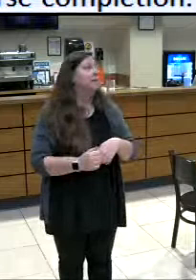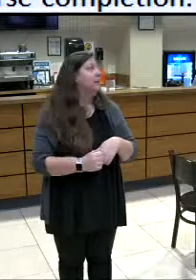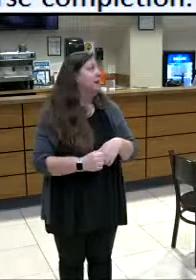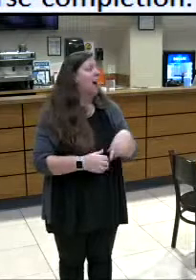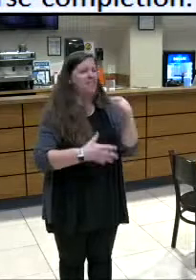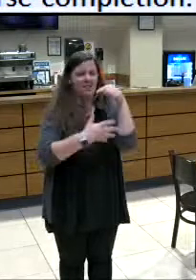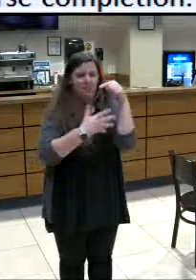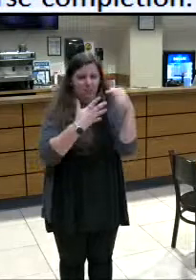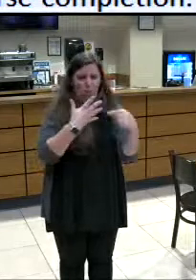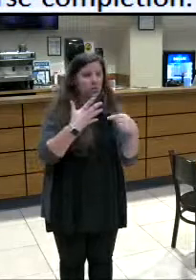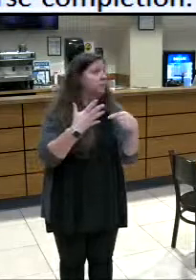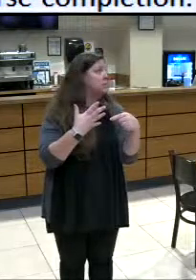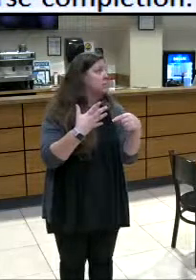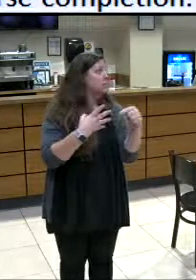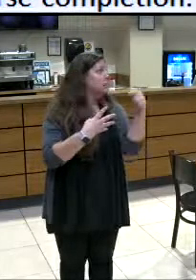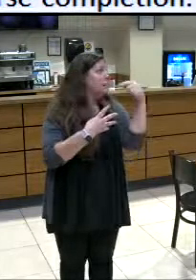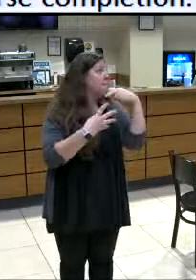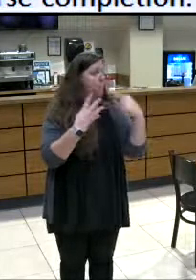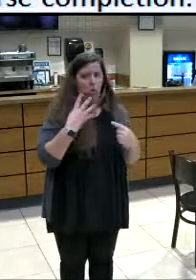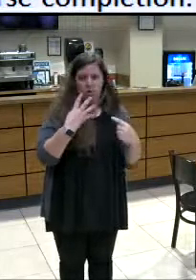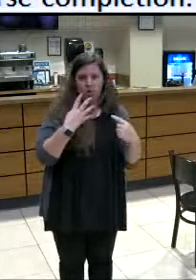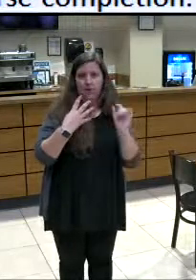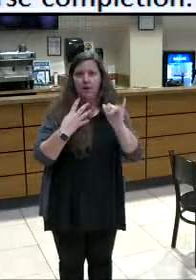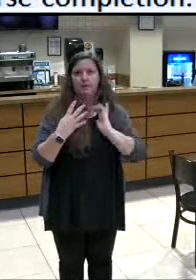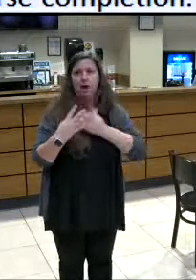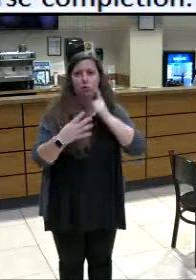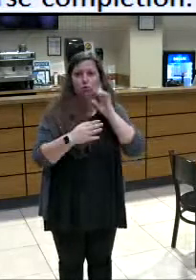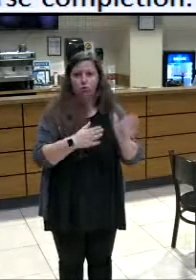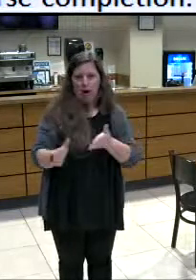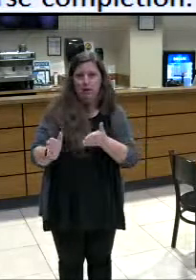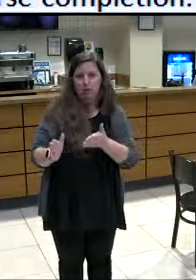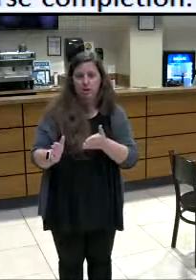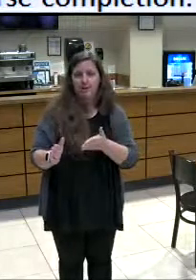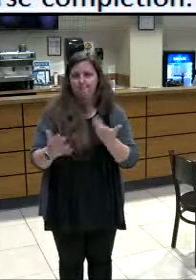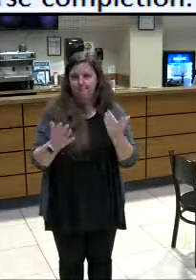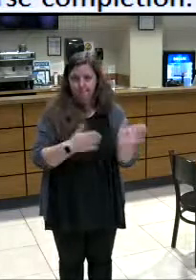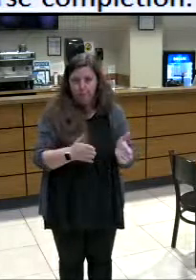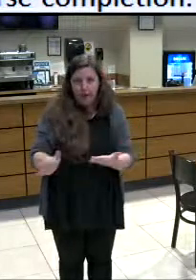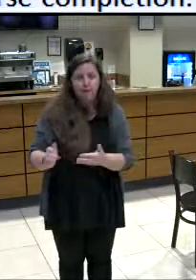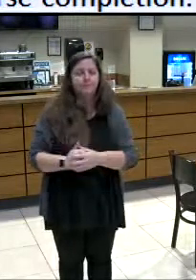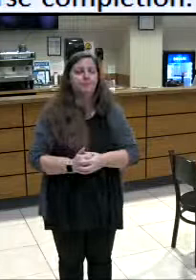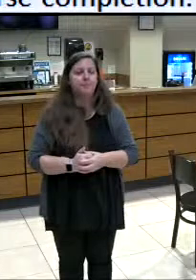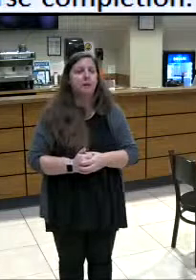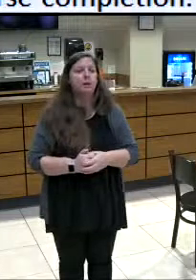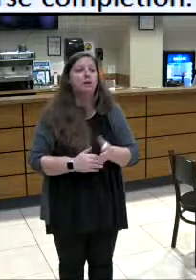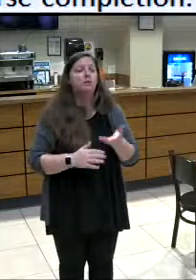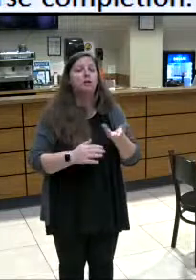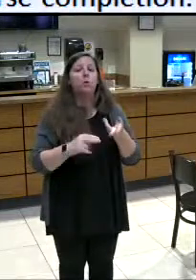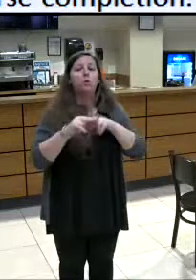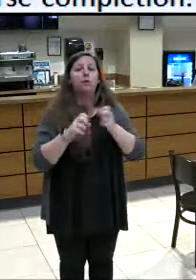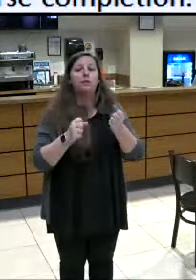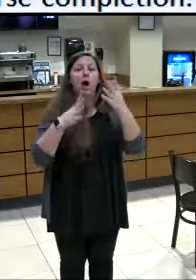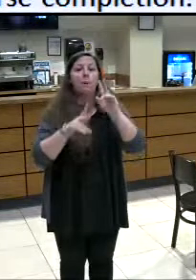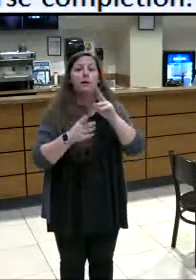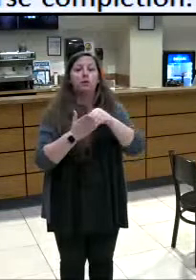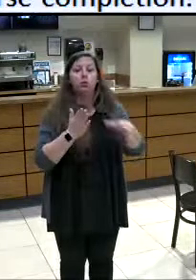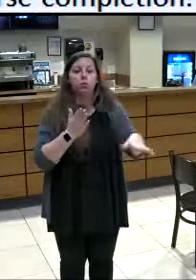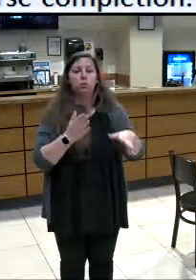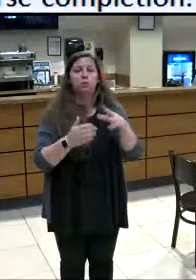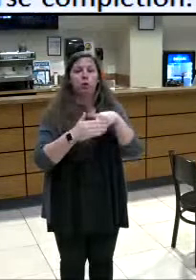the strategies and initiatives. So the first is to increase the number of students receiving early Head Start, and pre-K